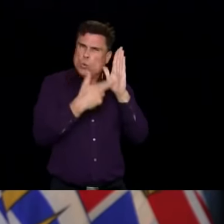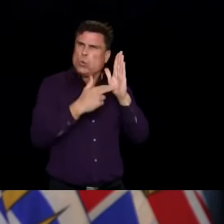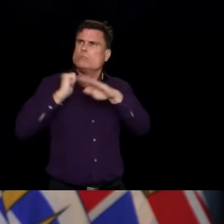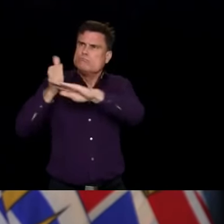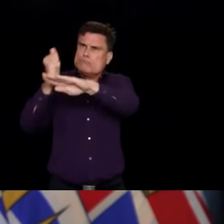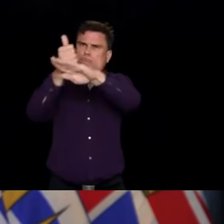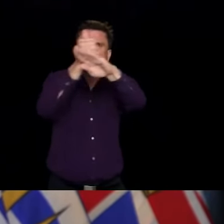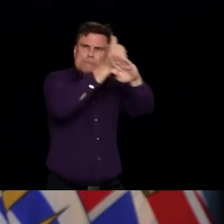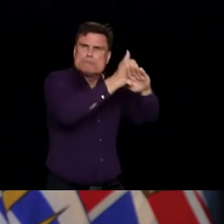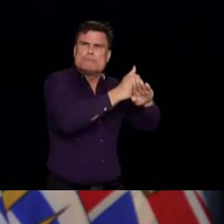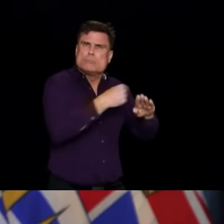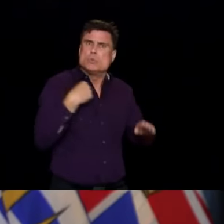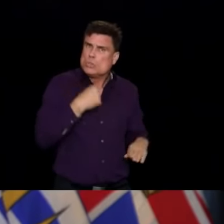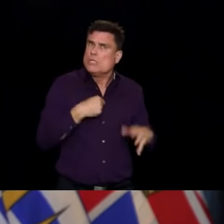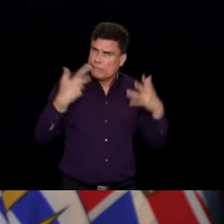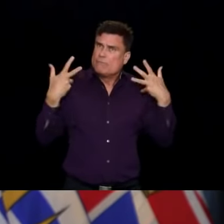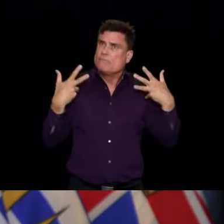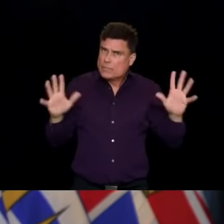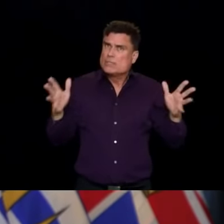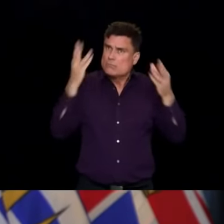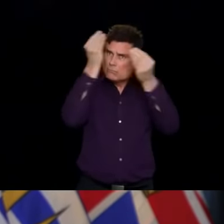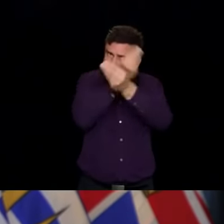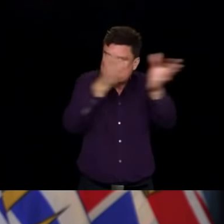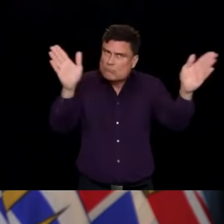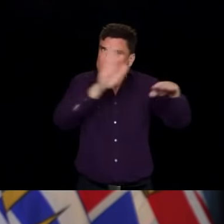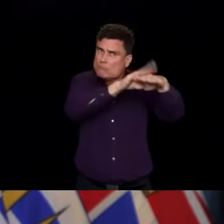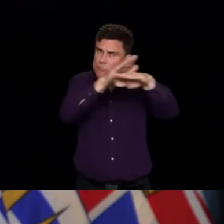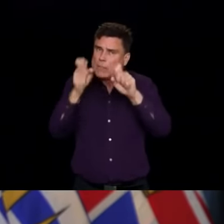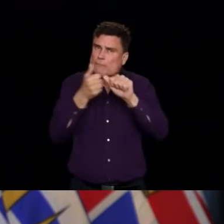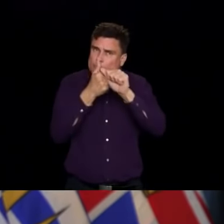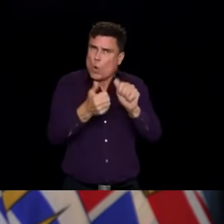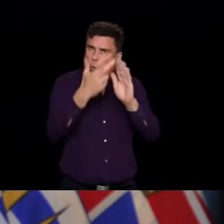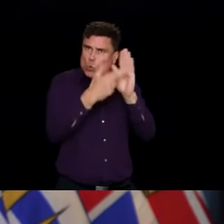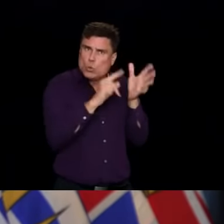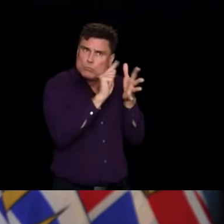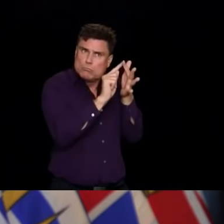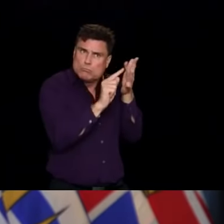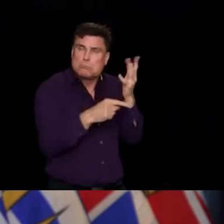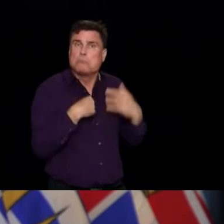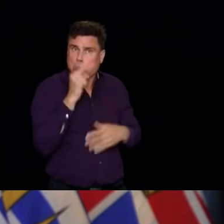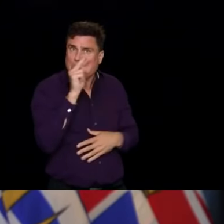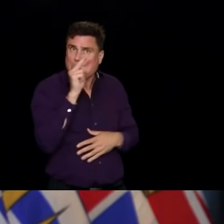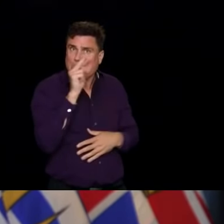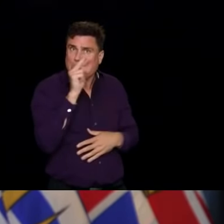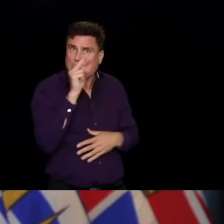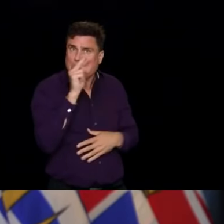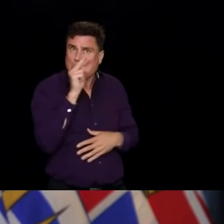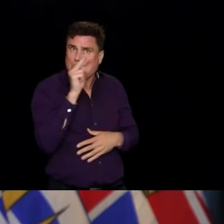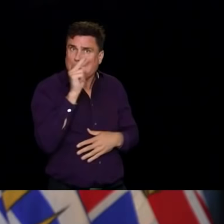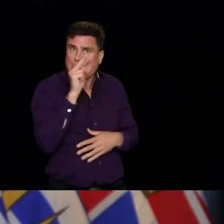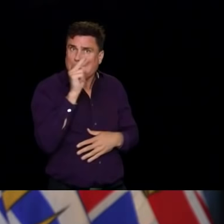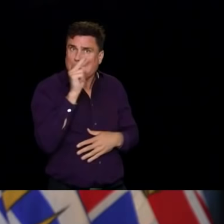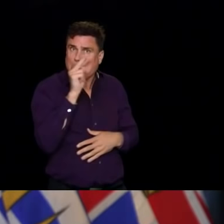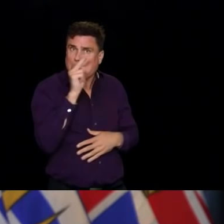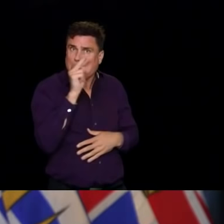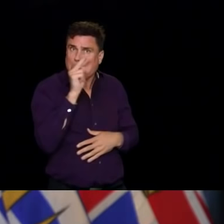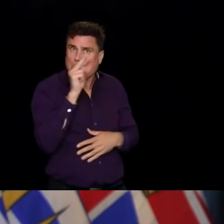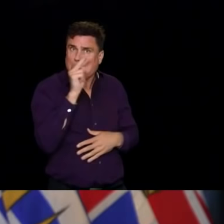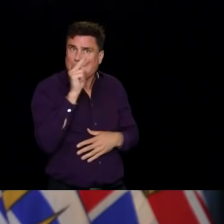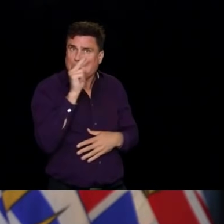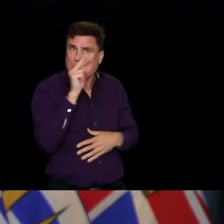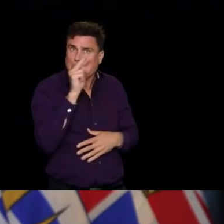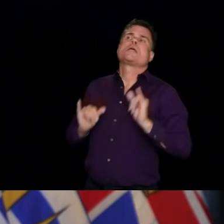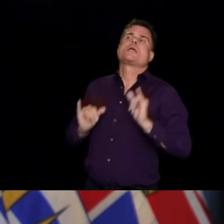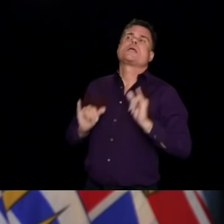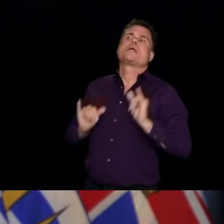we stopped the transmission of this virus. So that tells me that these measures that we have in place